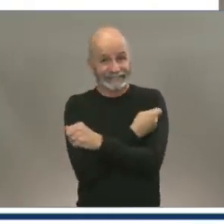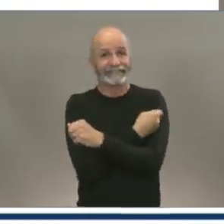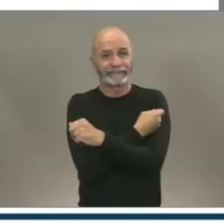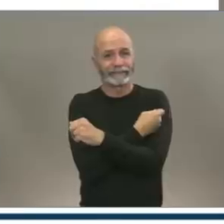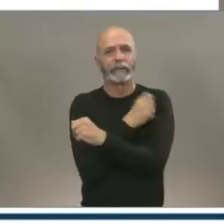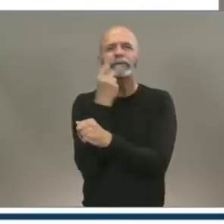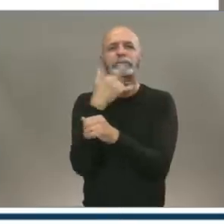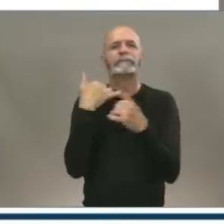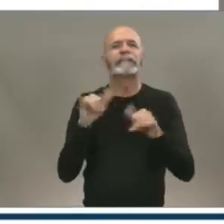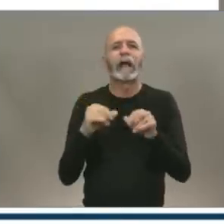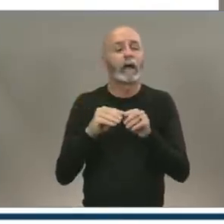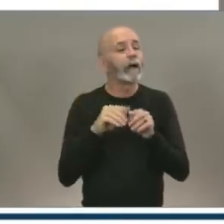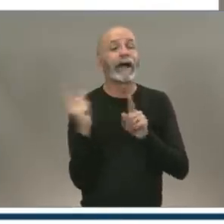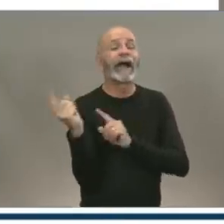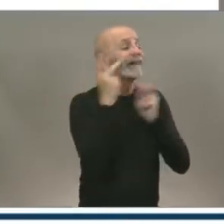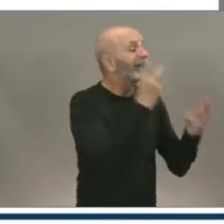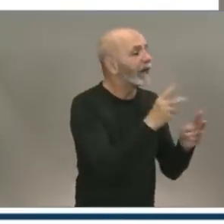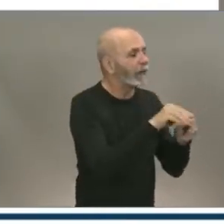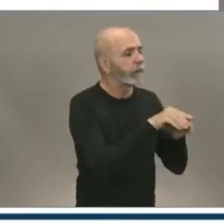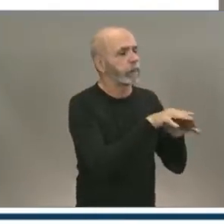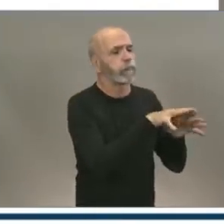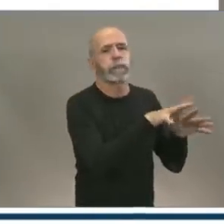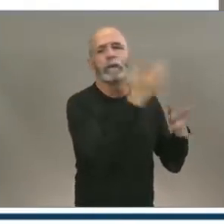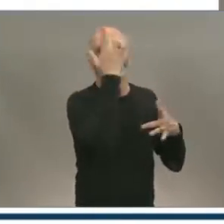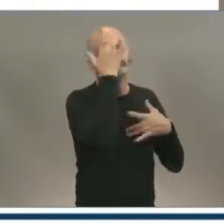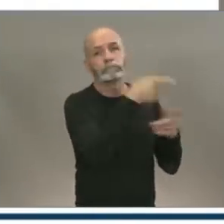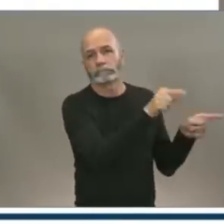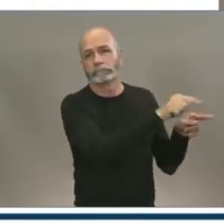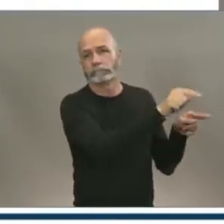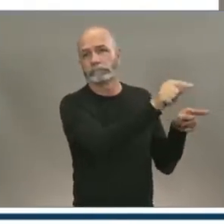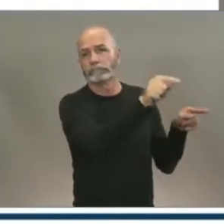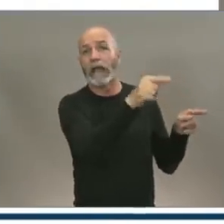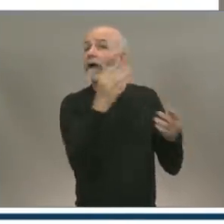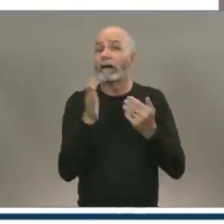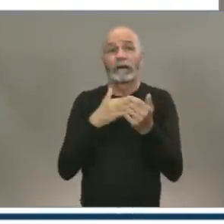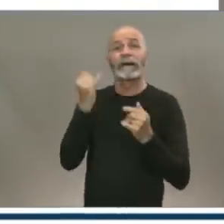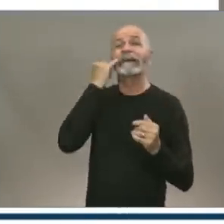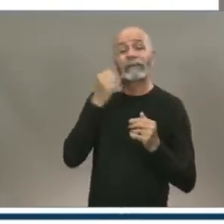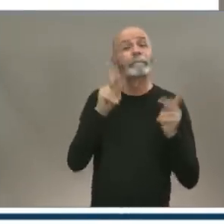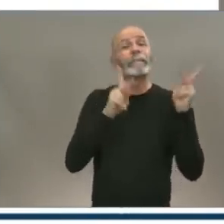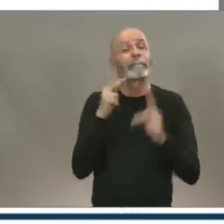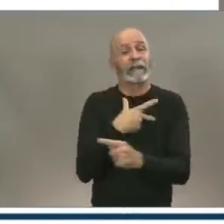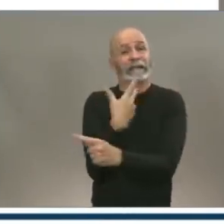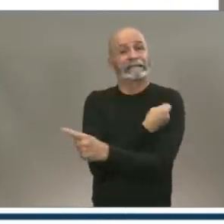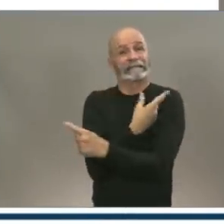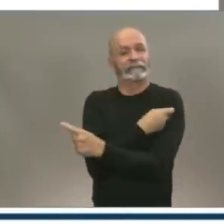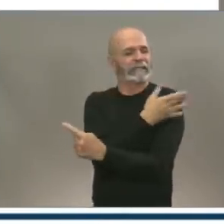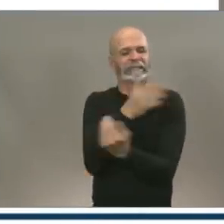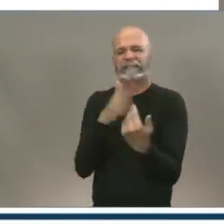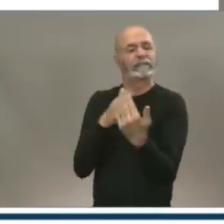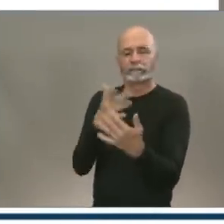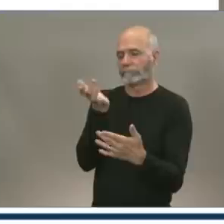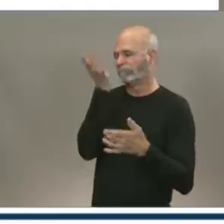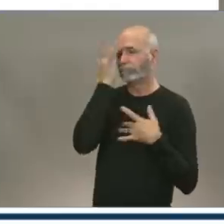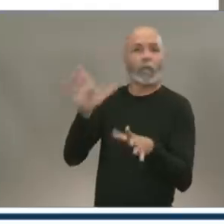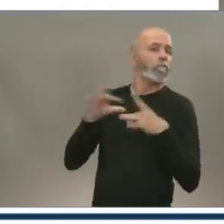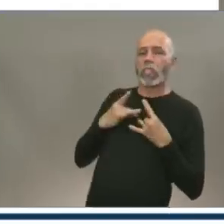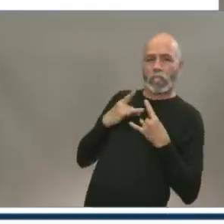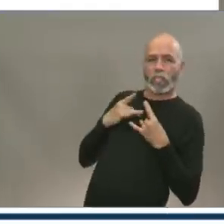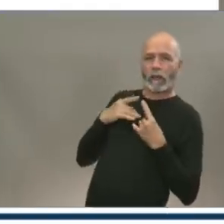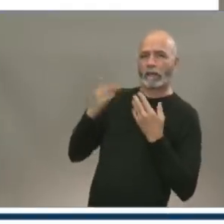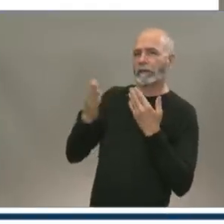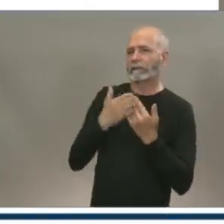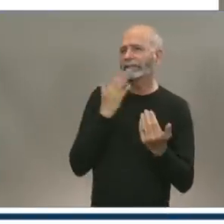facility. Despite being fully vaccinated, the frail elderly are more susceptible to the virus. 31 residents and